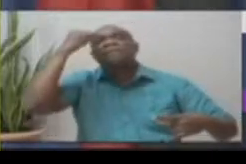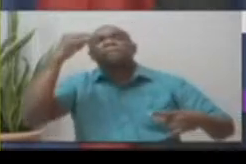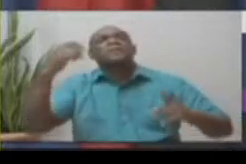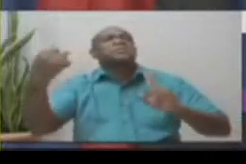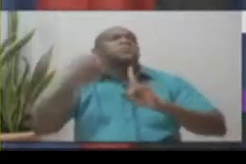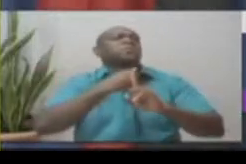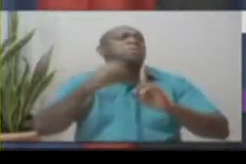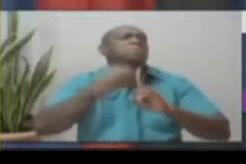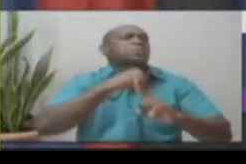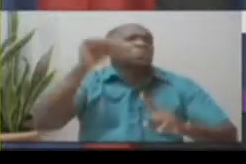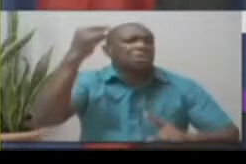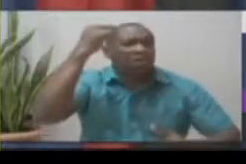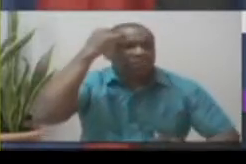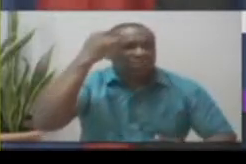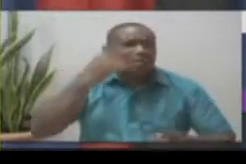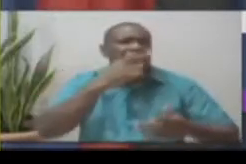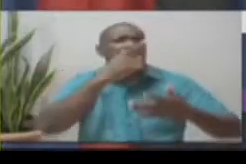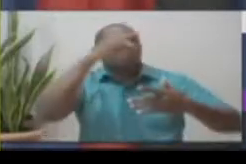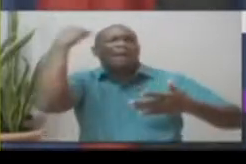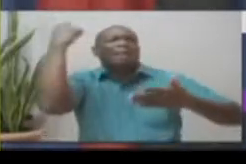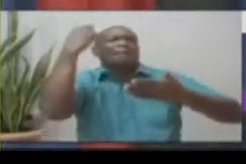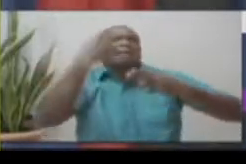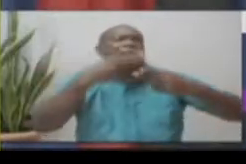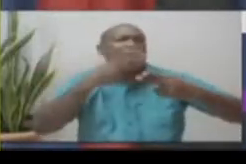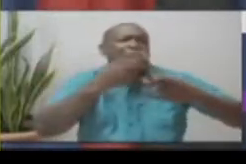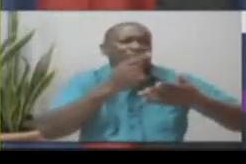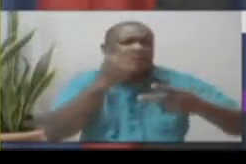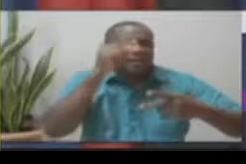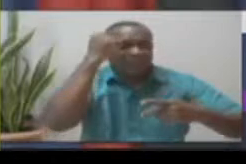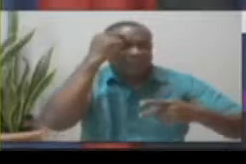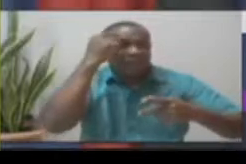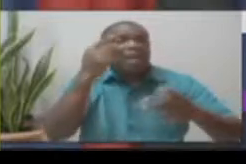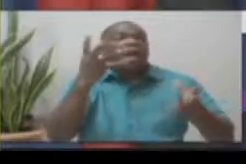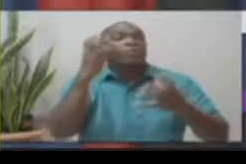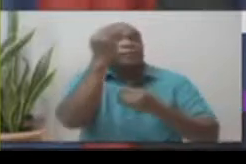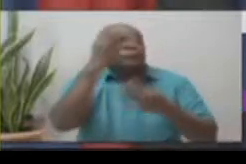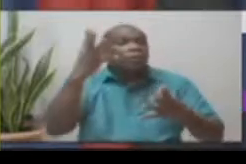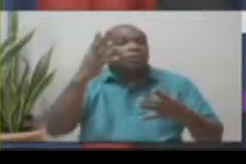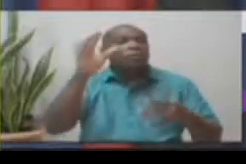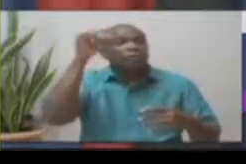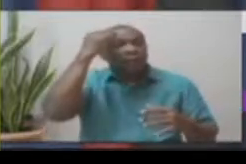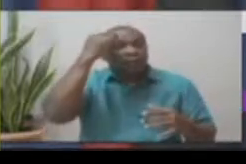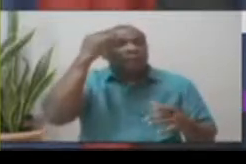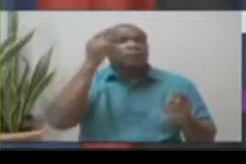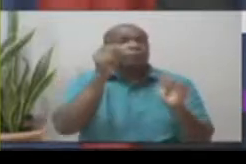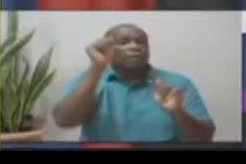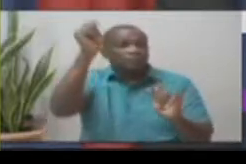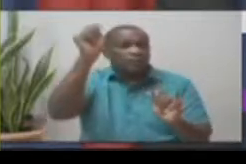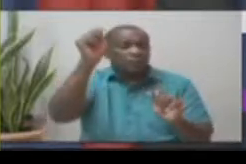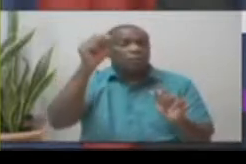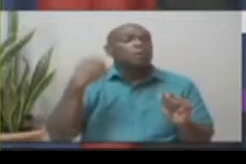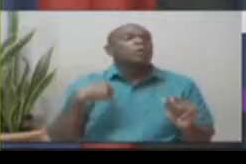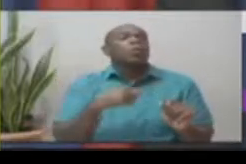today has done what the government set out to do, which is to provide the population